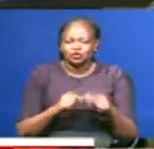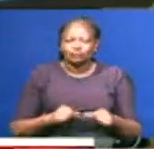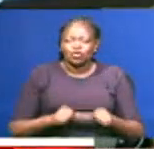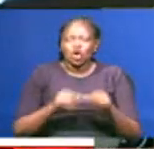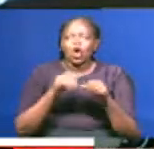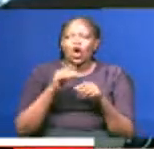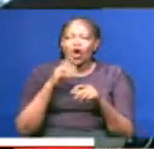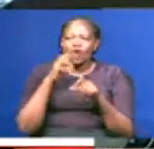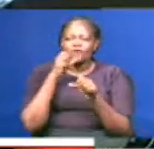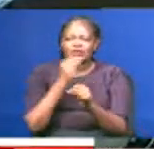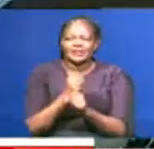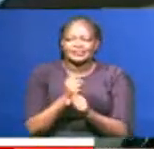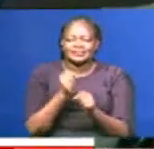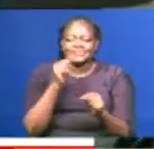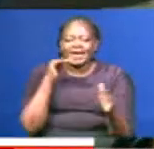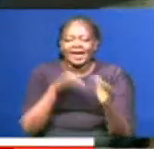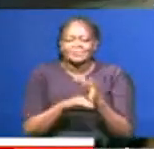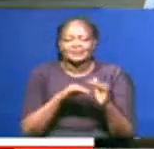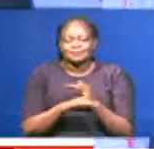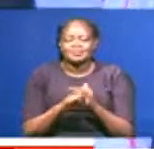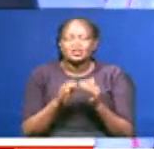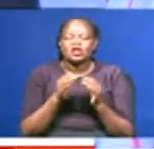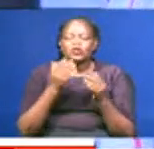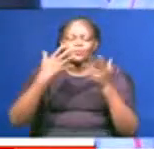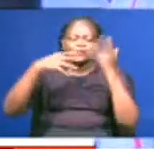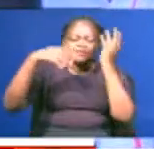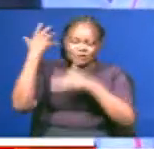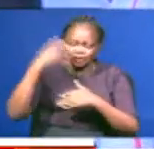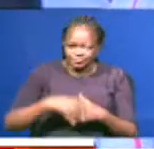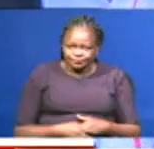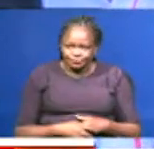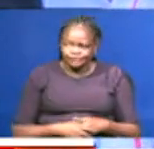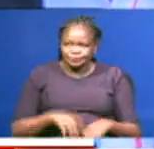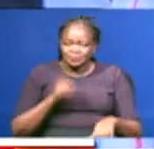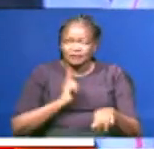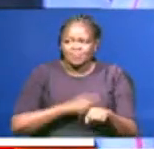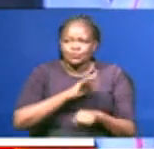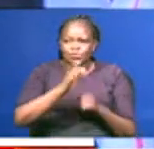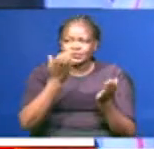confidentiality, accessibility, and professionalism. And once those services